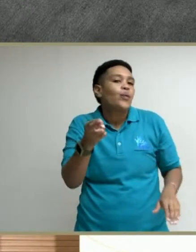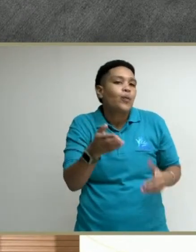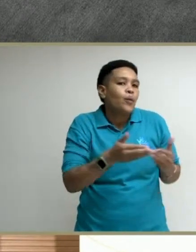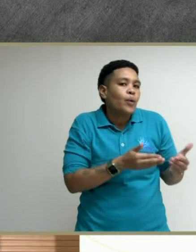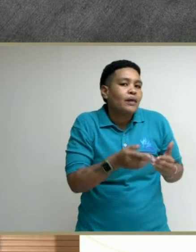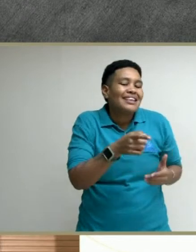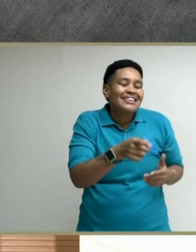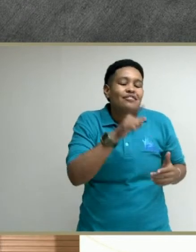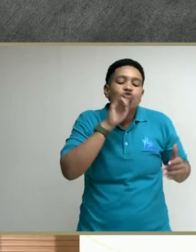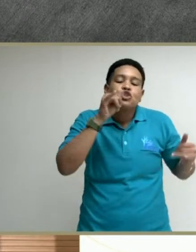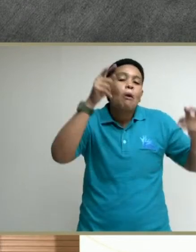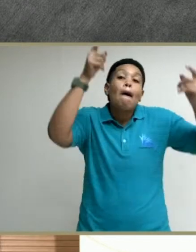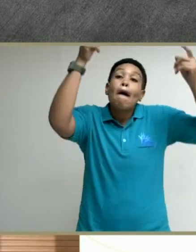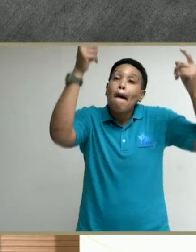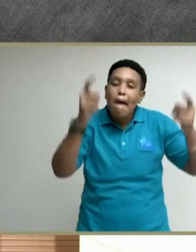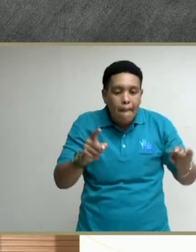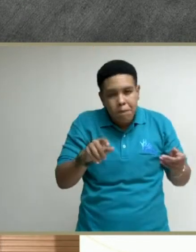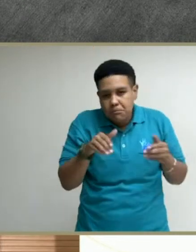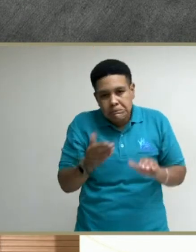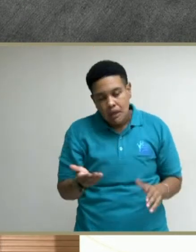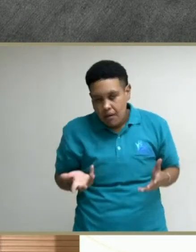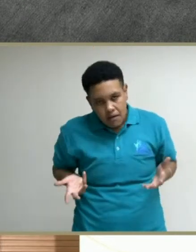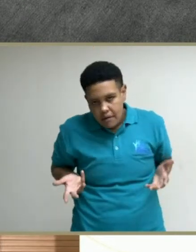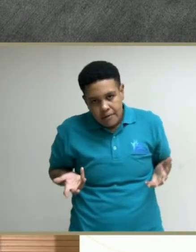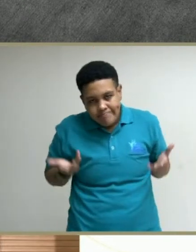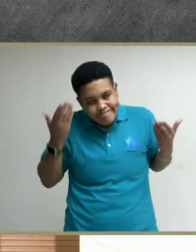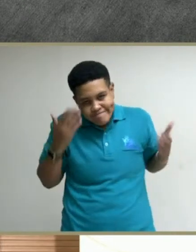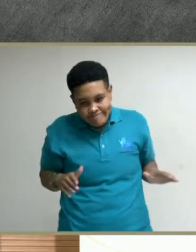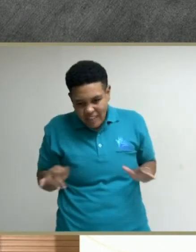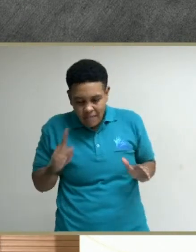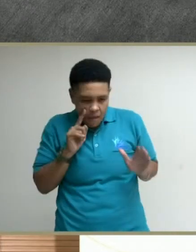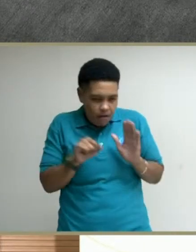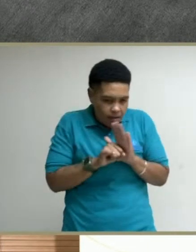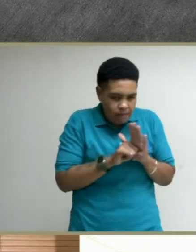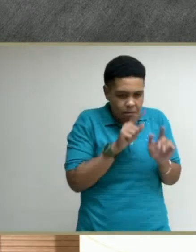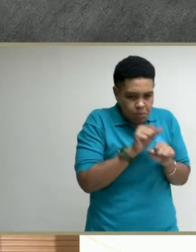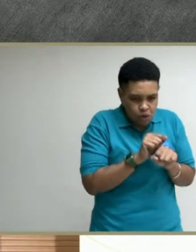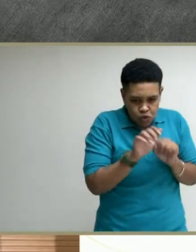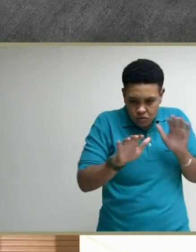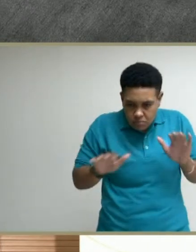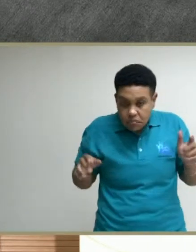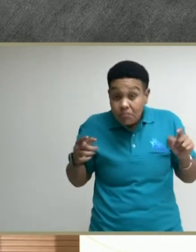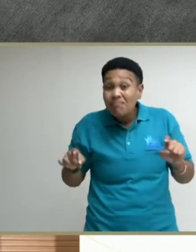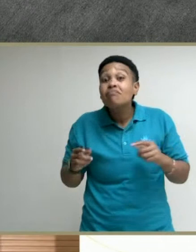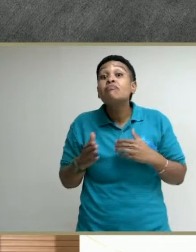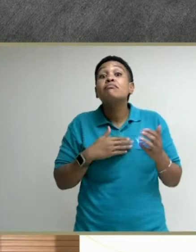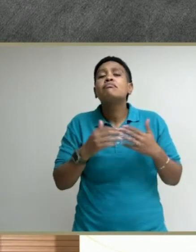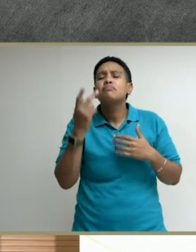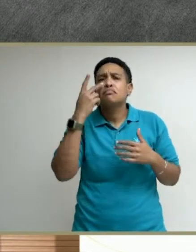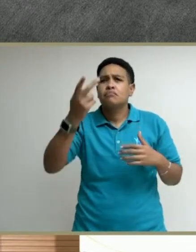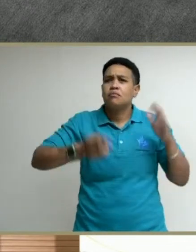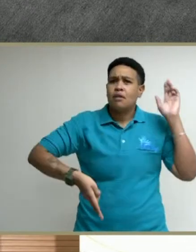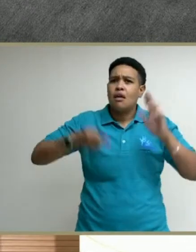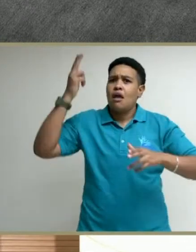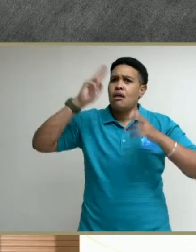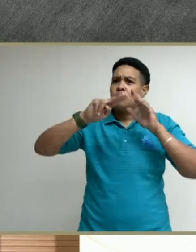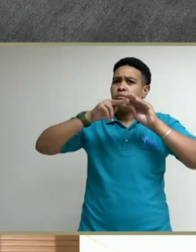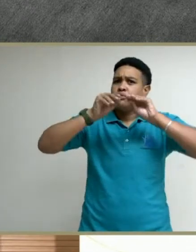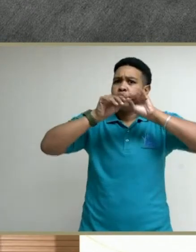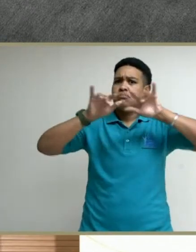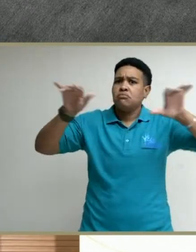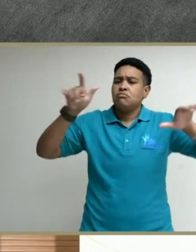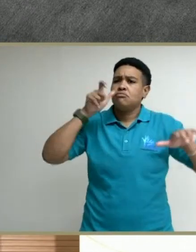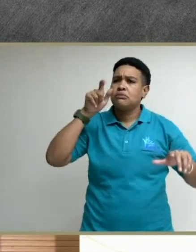are coincidental deaths. So despite the fact that you would have seen some high numbers recently